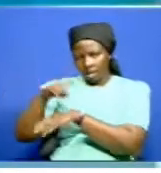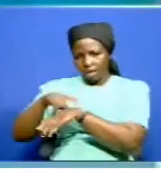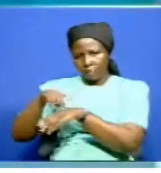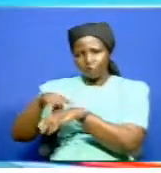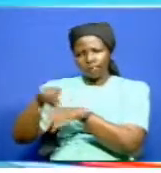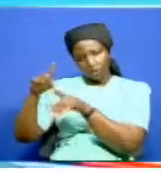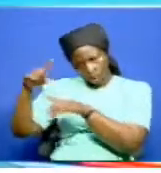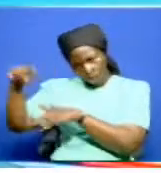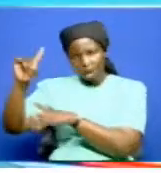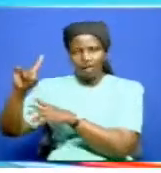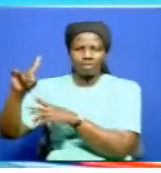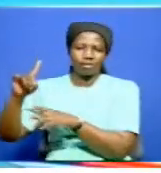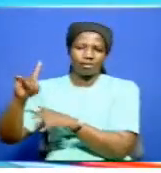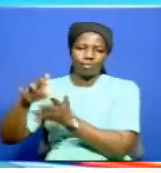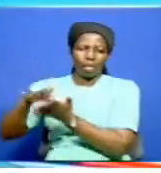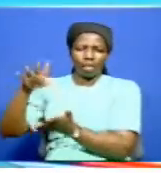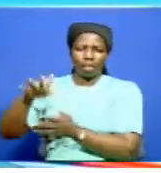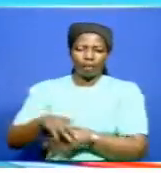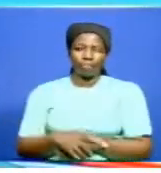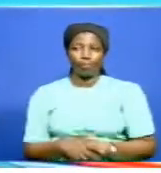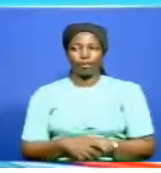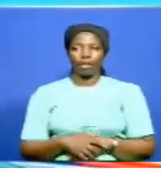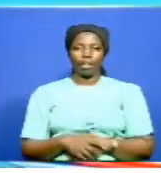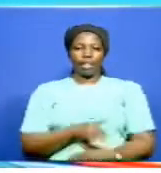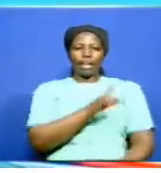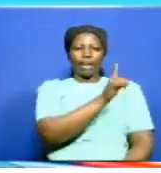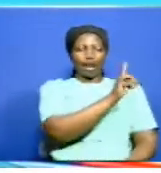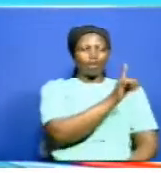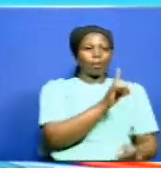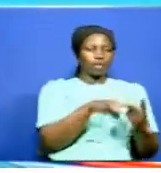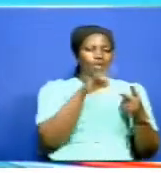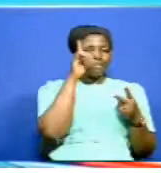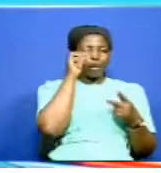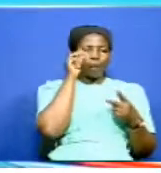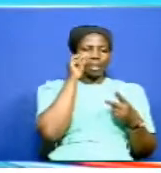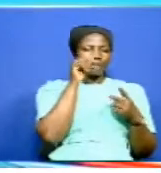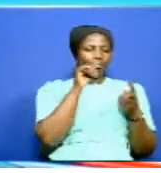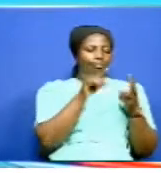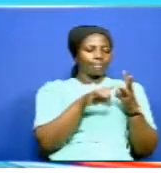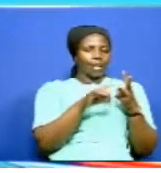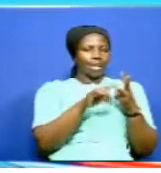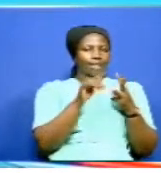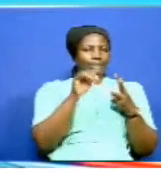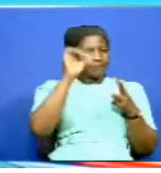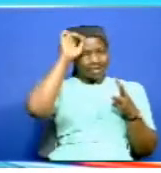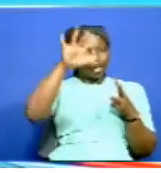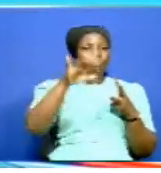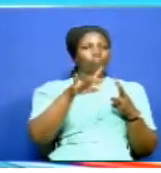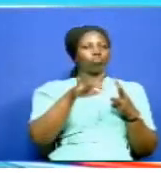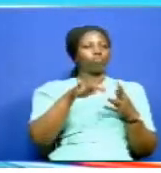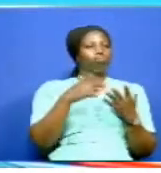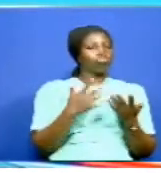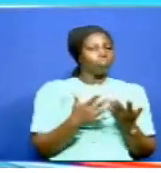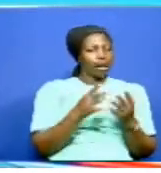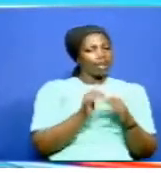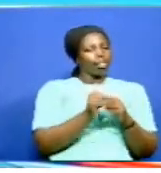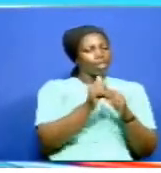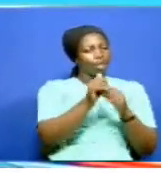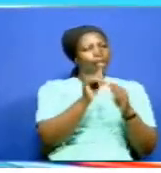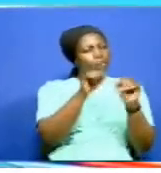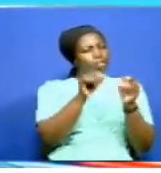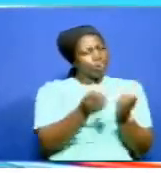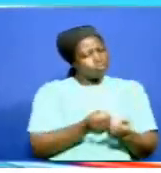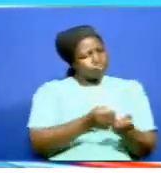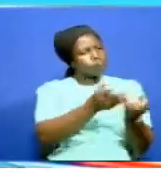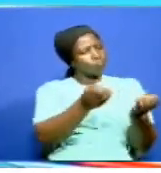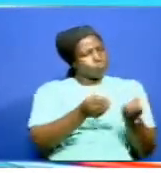quantities. Exactly, where Nairobi, Mombasa, Kiambu have been leading, of course, there's a way that you're going to be able to distribute them to make sure